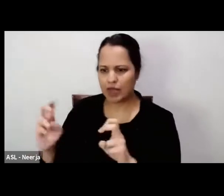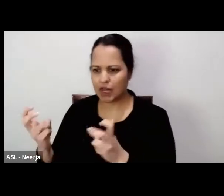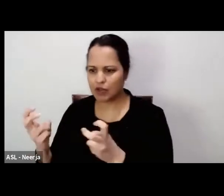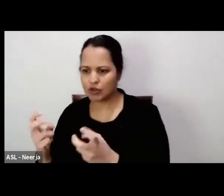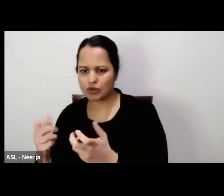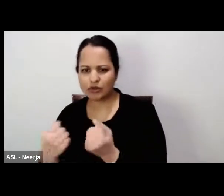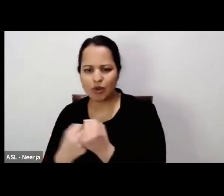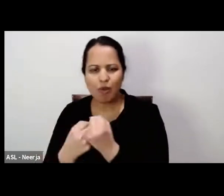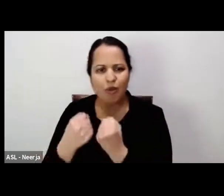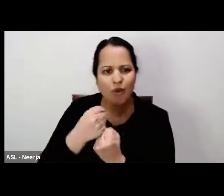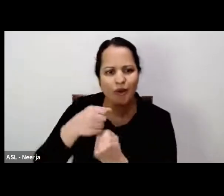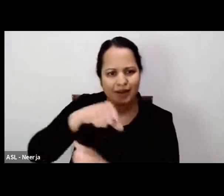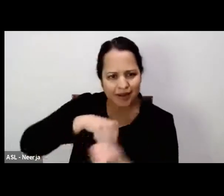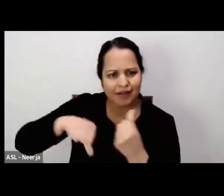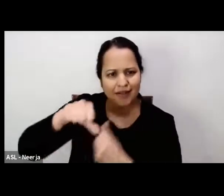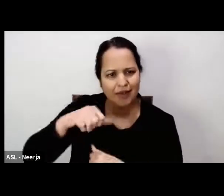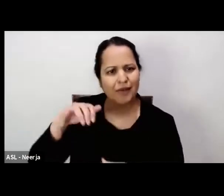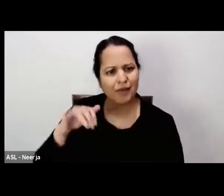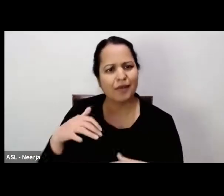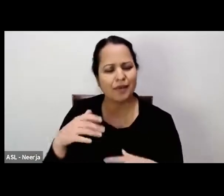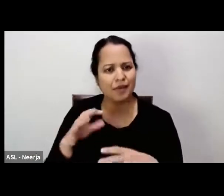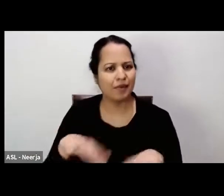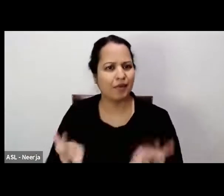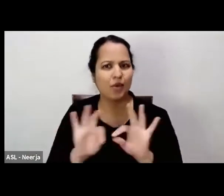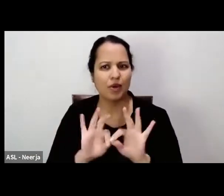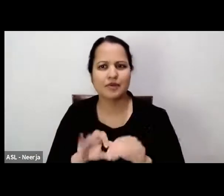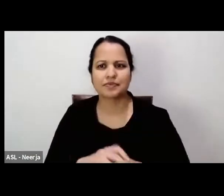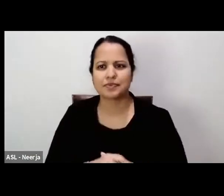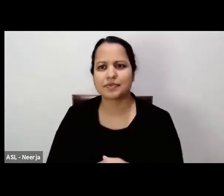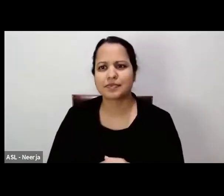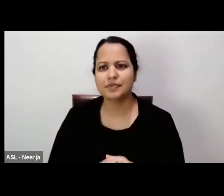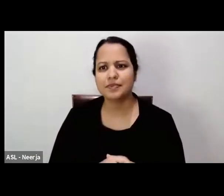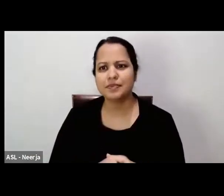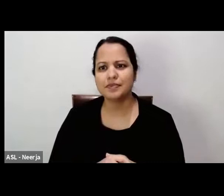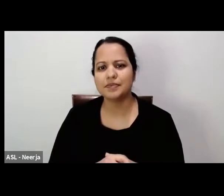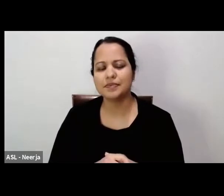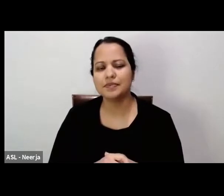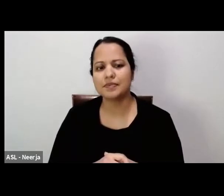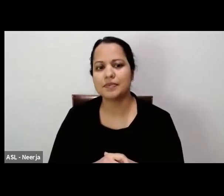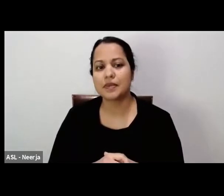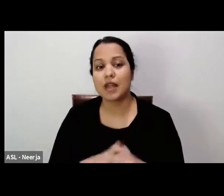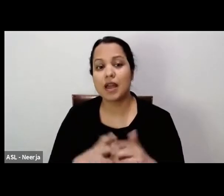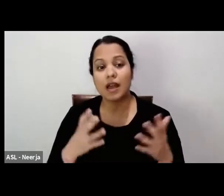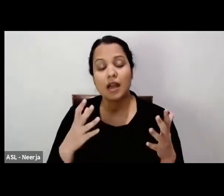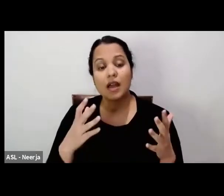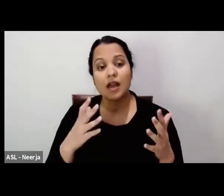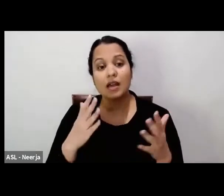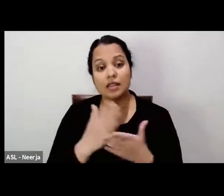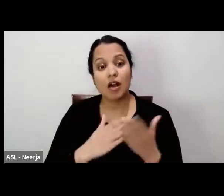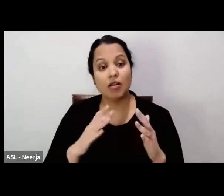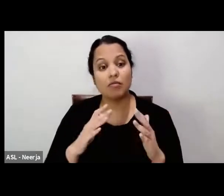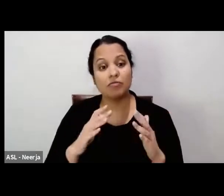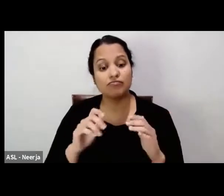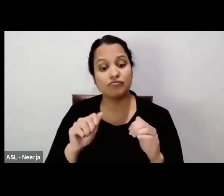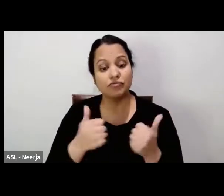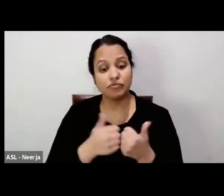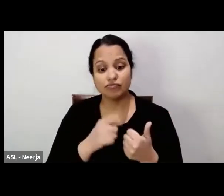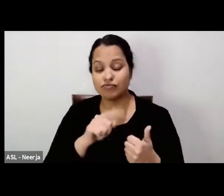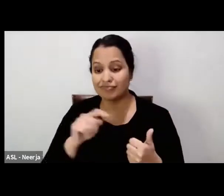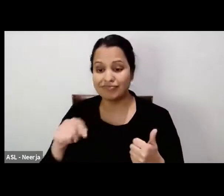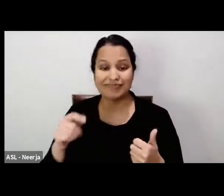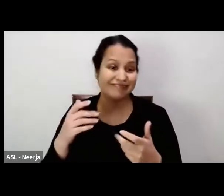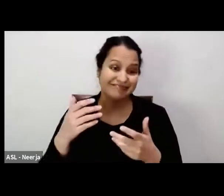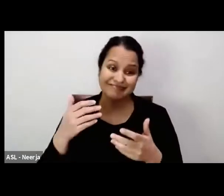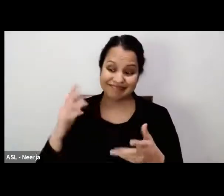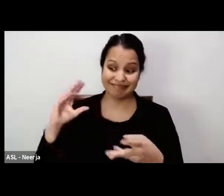one another. So, you know, I think in terms of some of the issues and challenges that we still need to overcome, all of the things I just